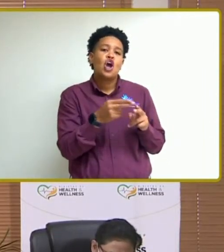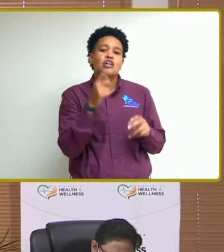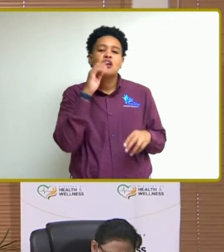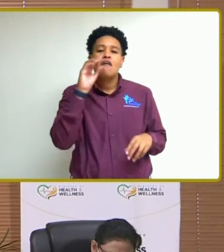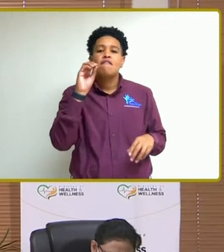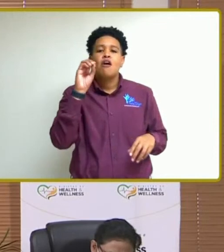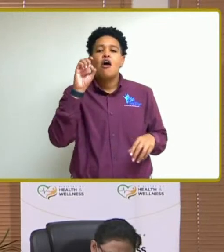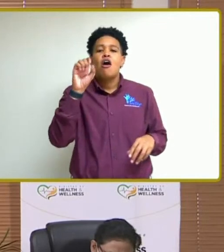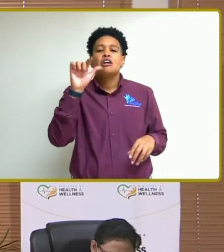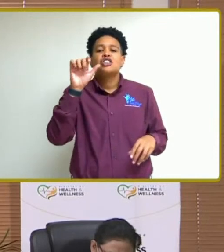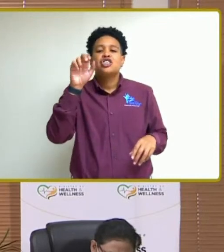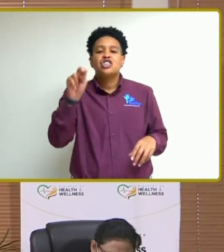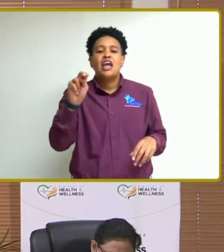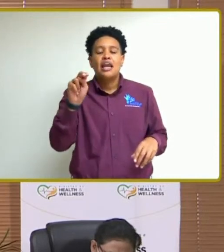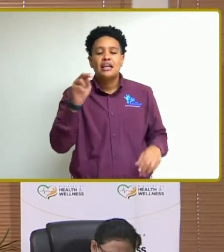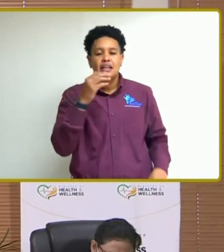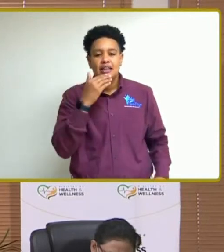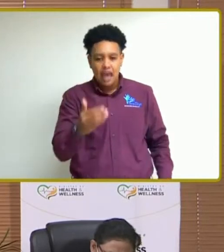oxygen? Thank you.